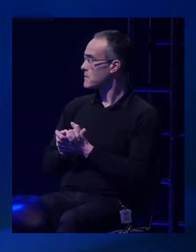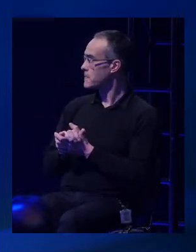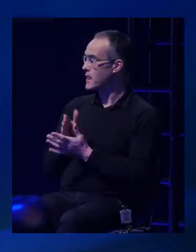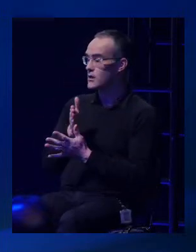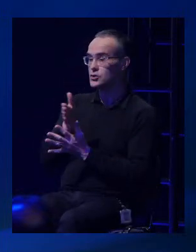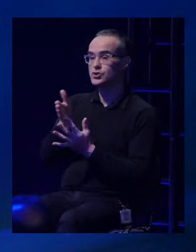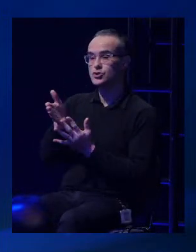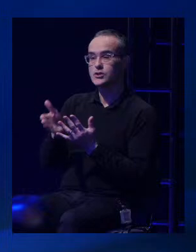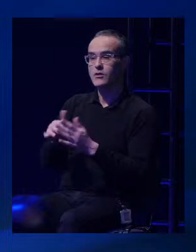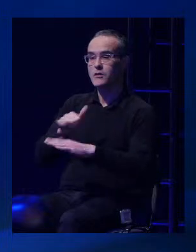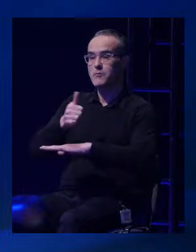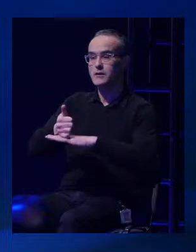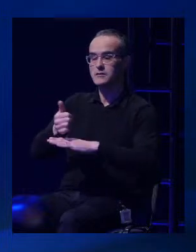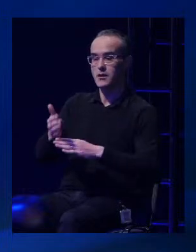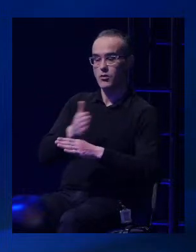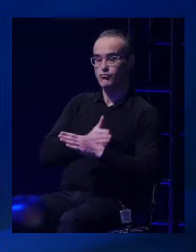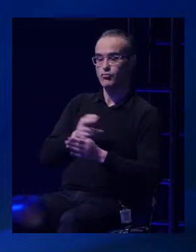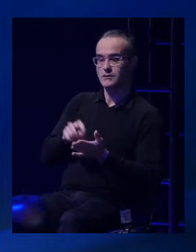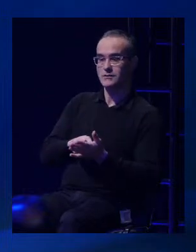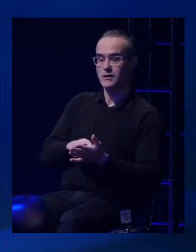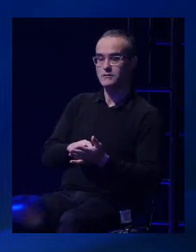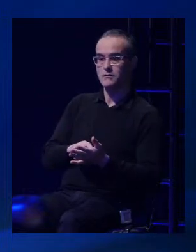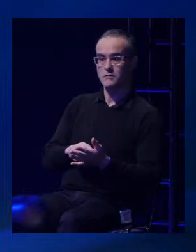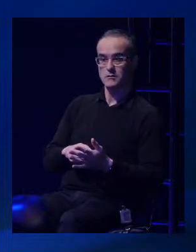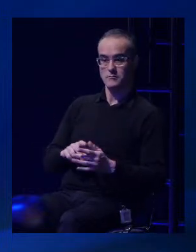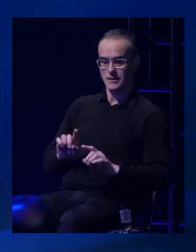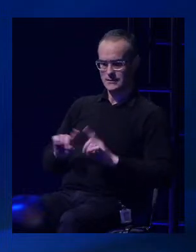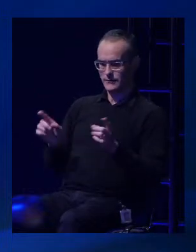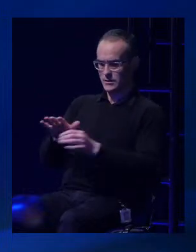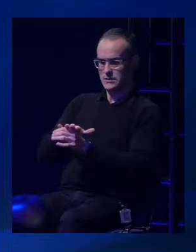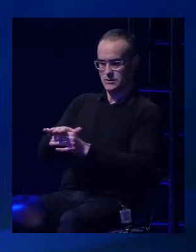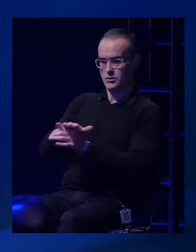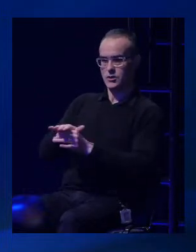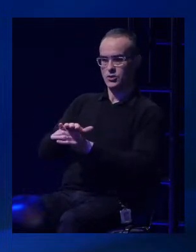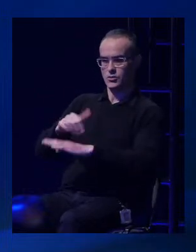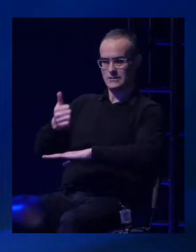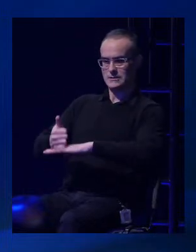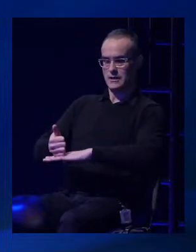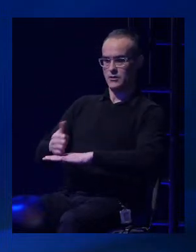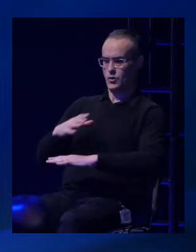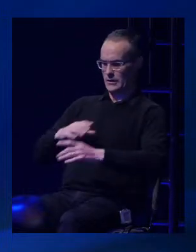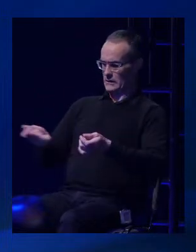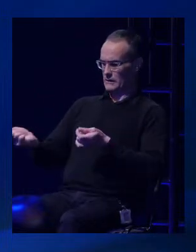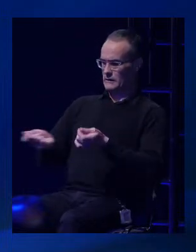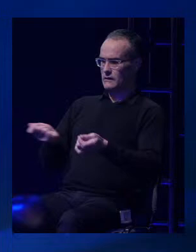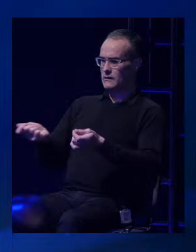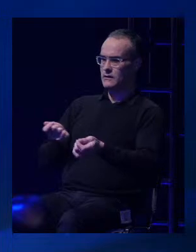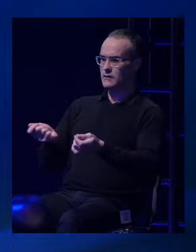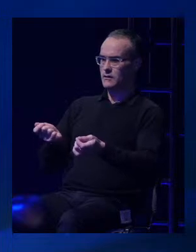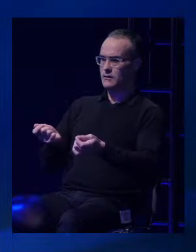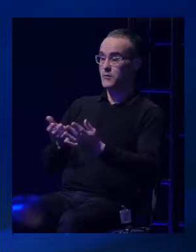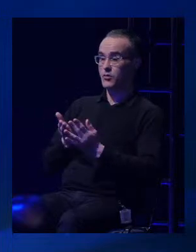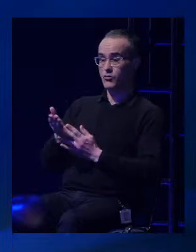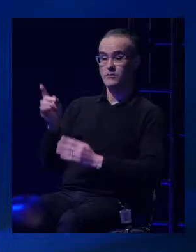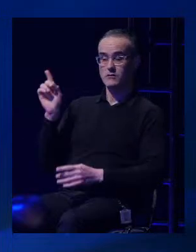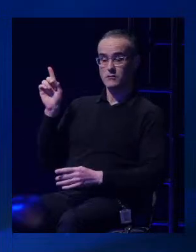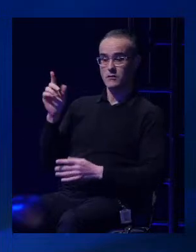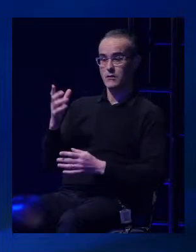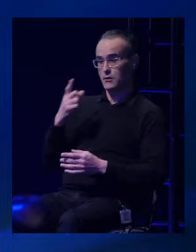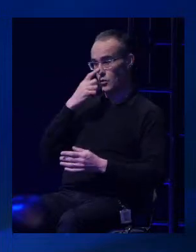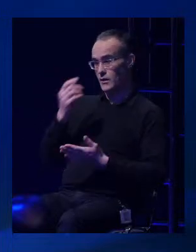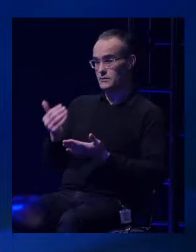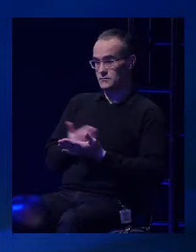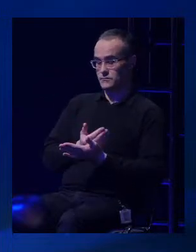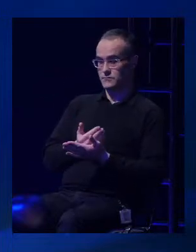Channel-based presets. You could have a number of different scenarios on set that you might be dealing with. In this way, we can store up to 10